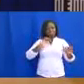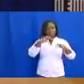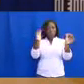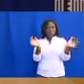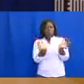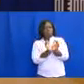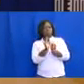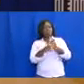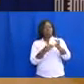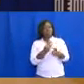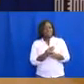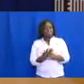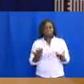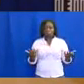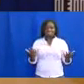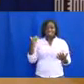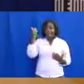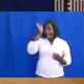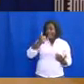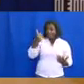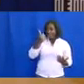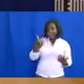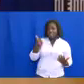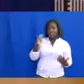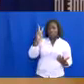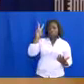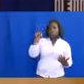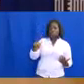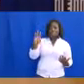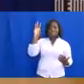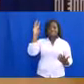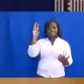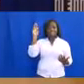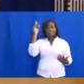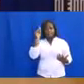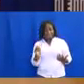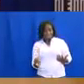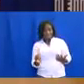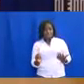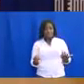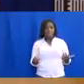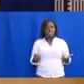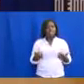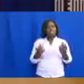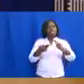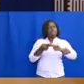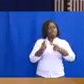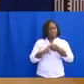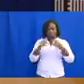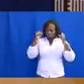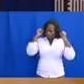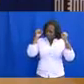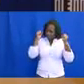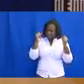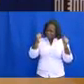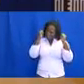.5% and the African average of 2.6%. The number of severe and critically